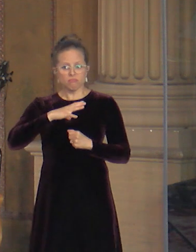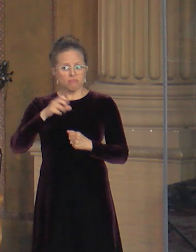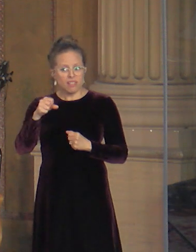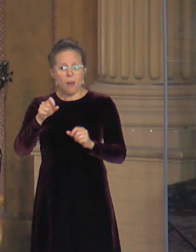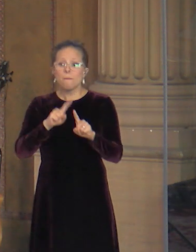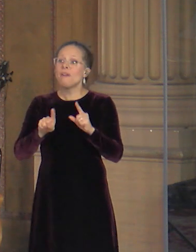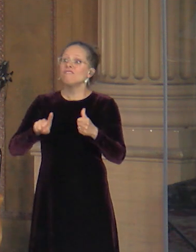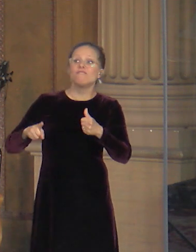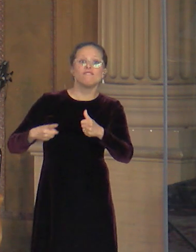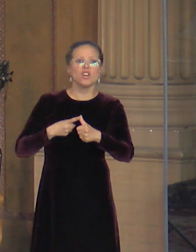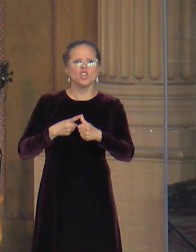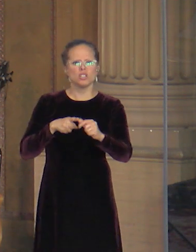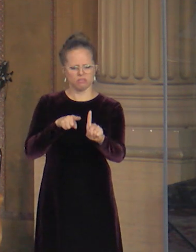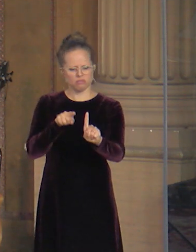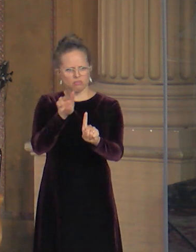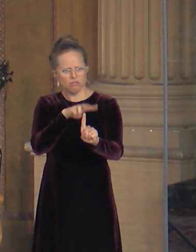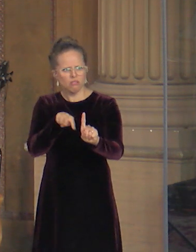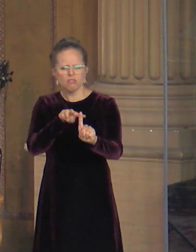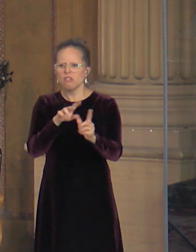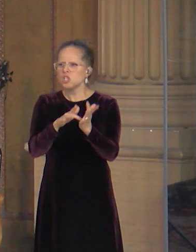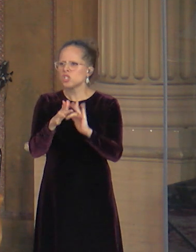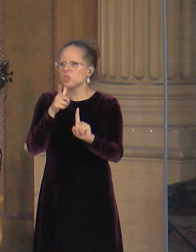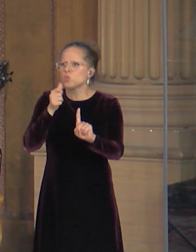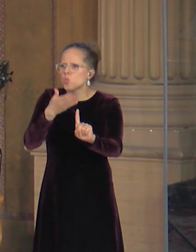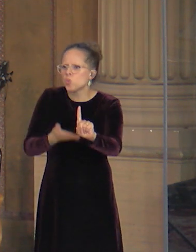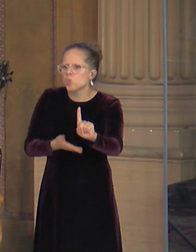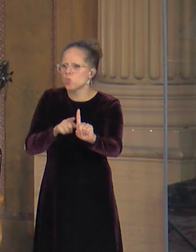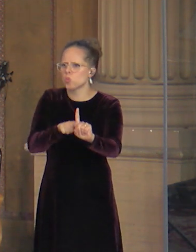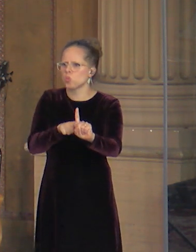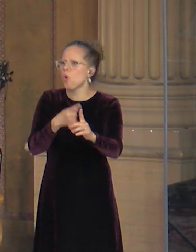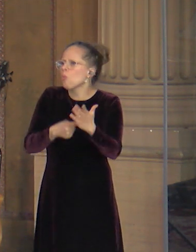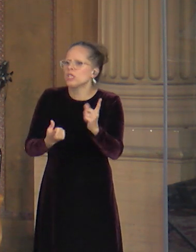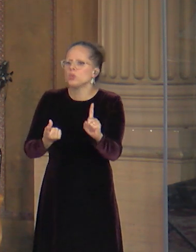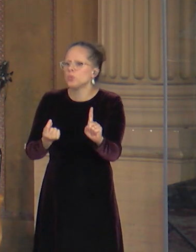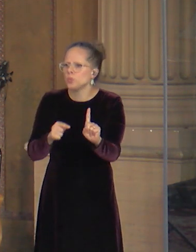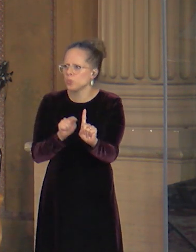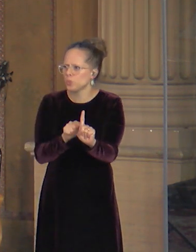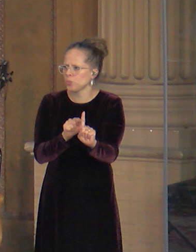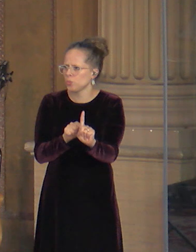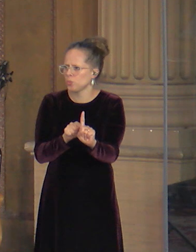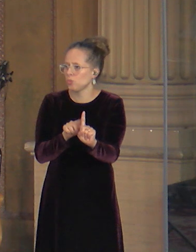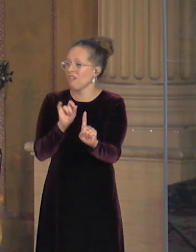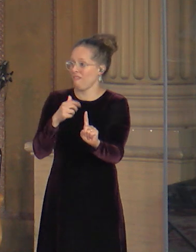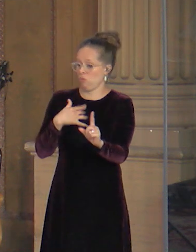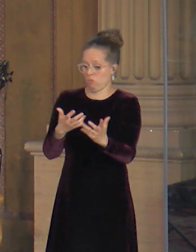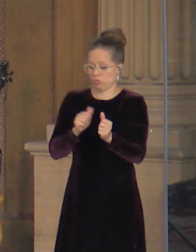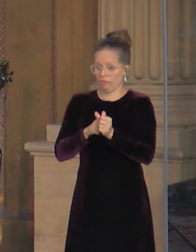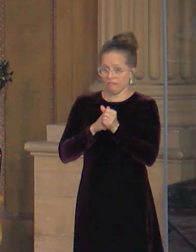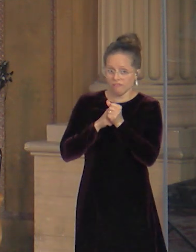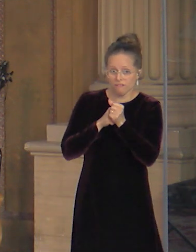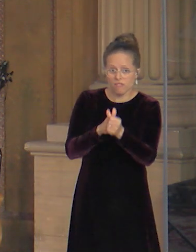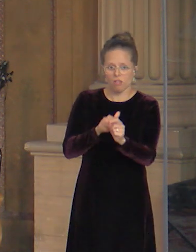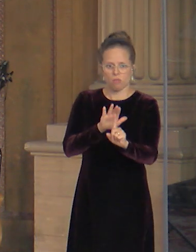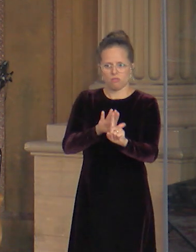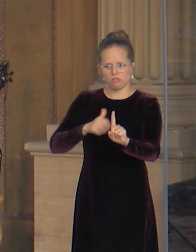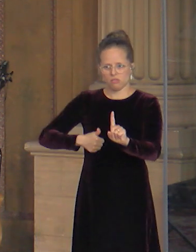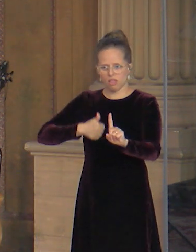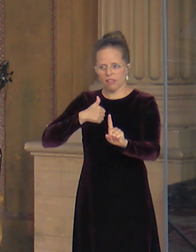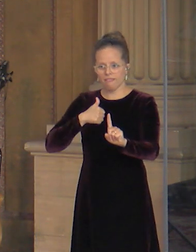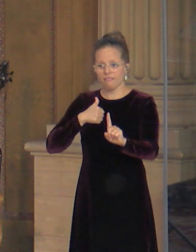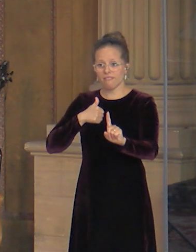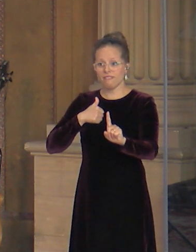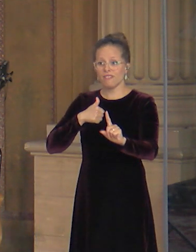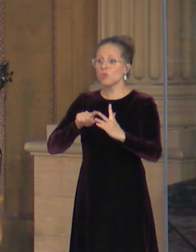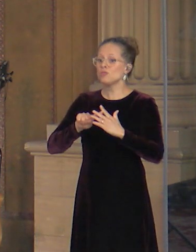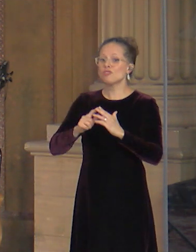and foremost to look at Jesus and who he is and what he did because if we want to live lives of following Jesus we need to start by having